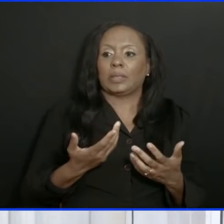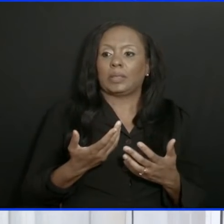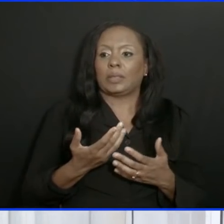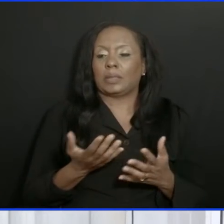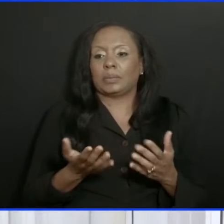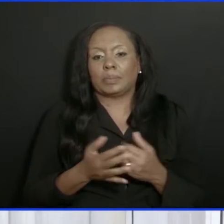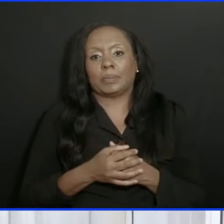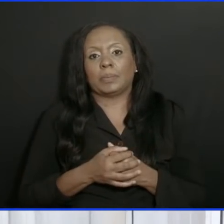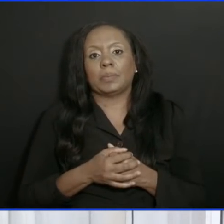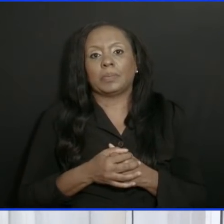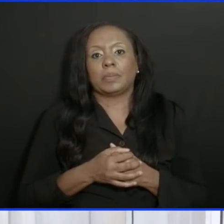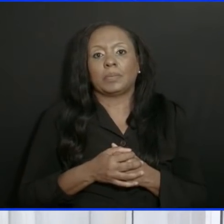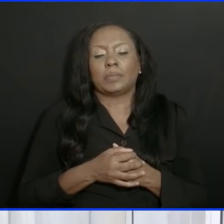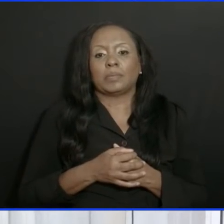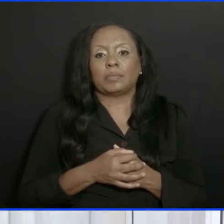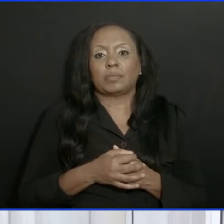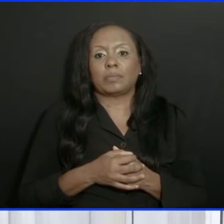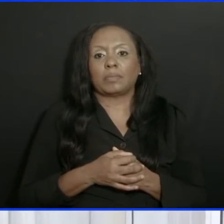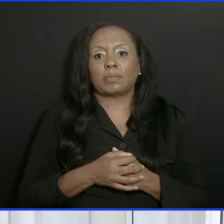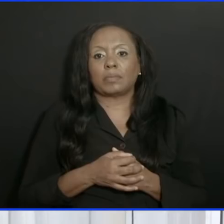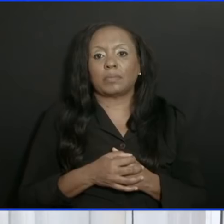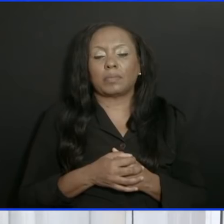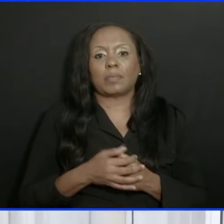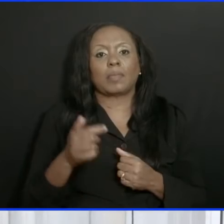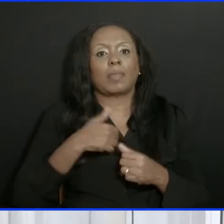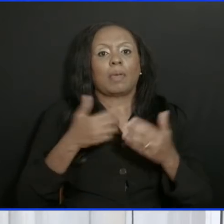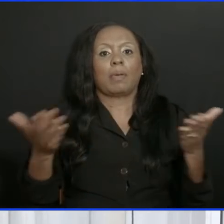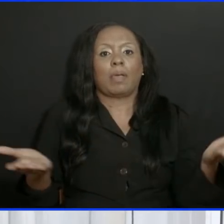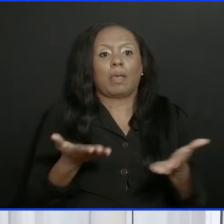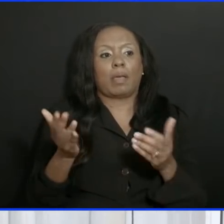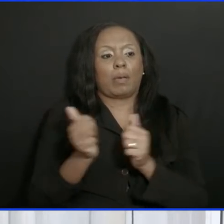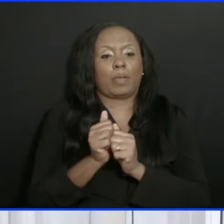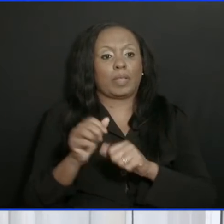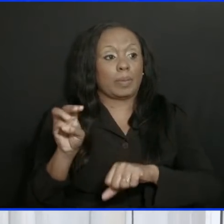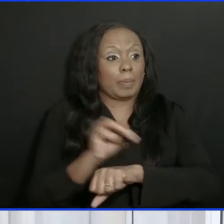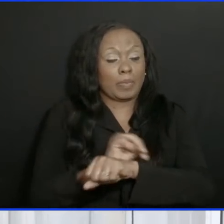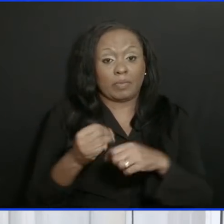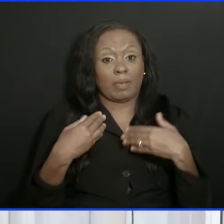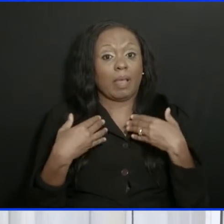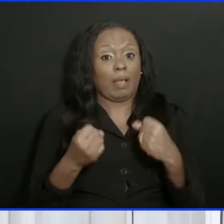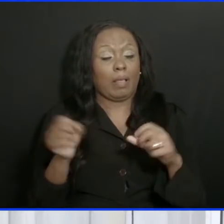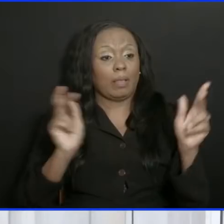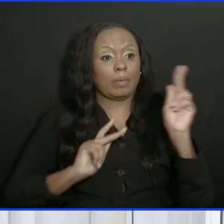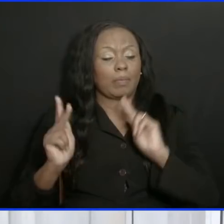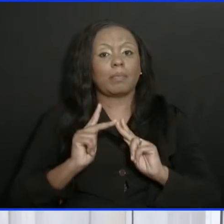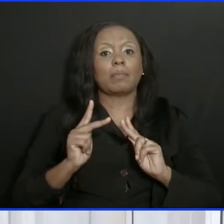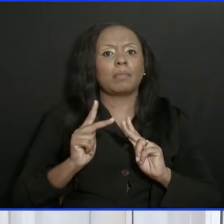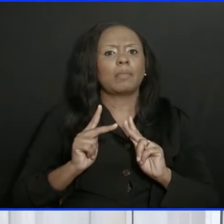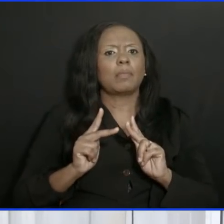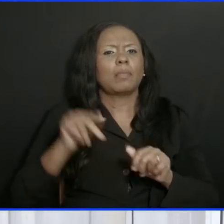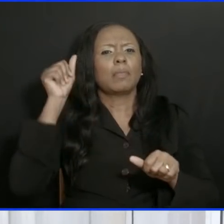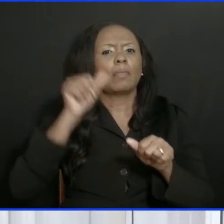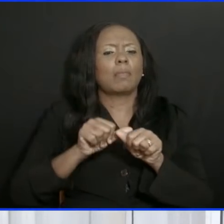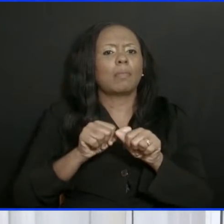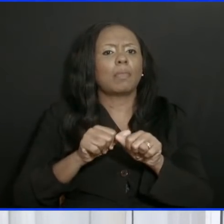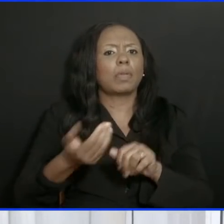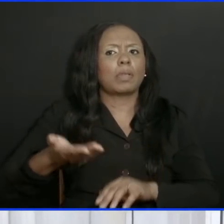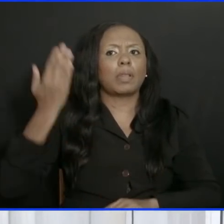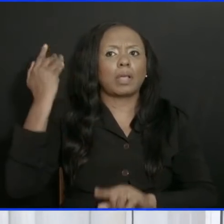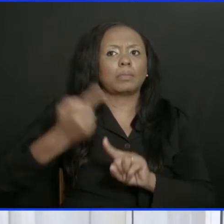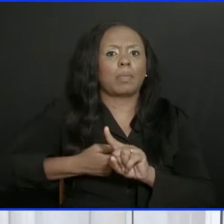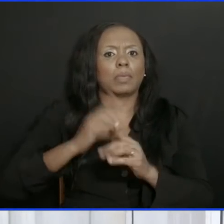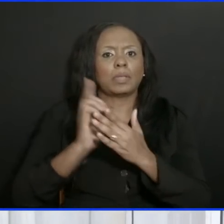this evening with the officials from the Ministry of Health, because I think that when I spoke to you on December 27th,